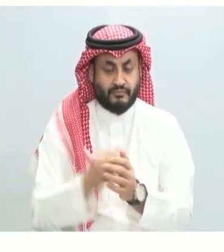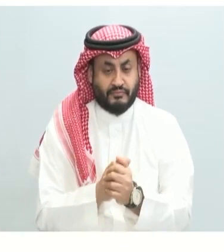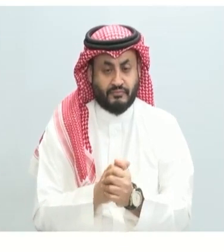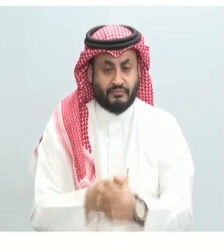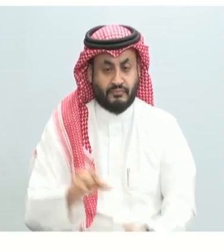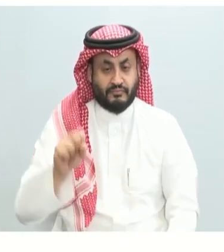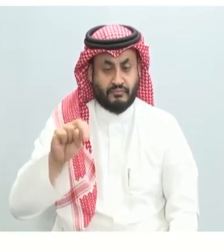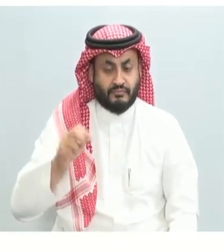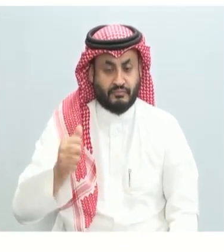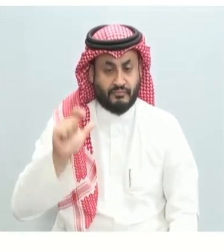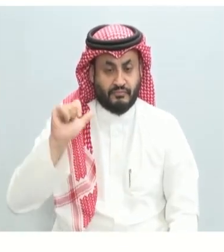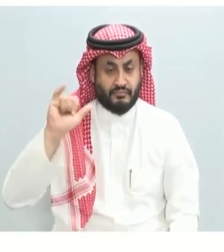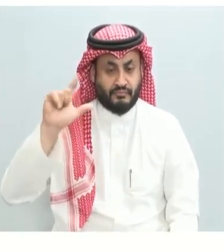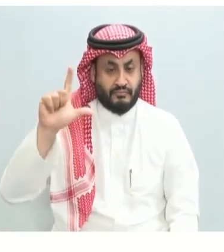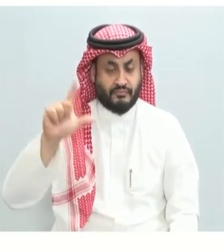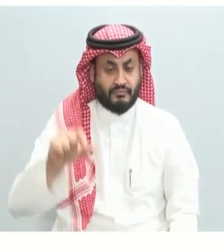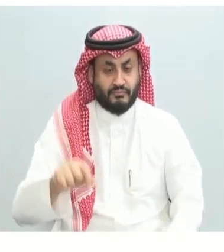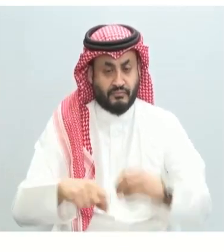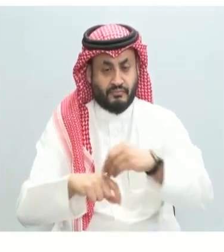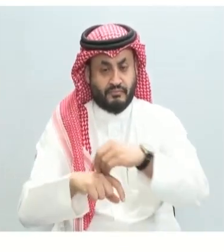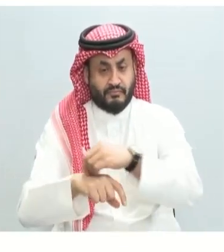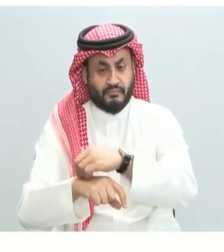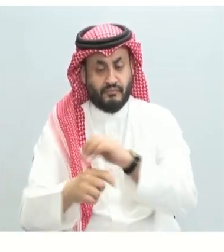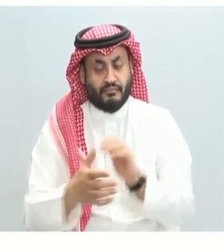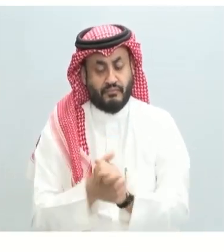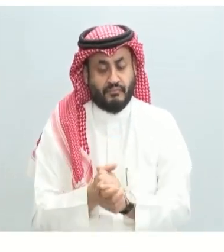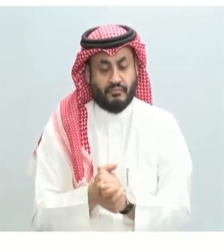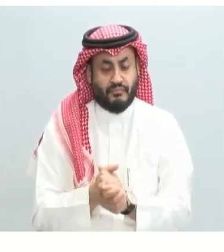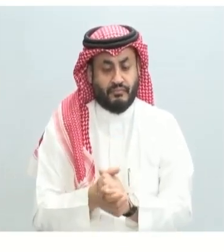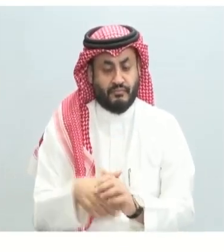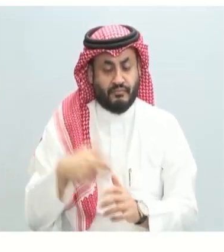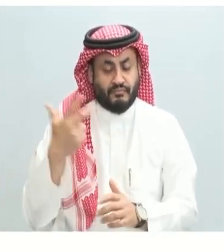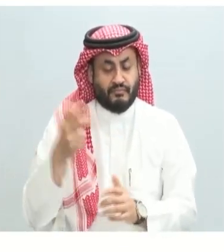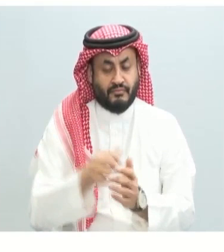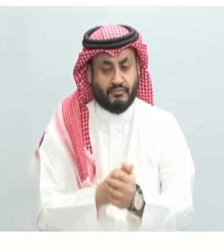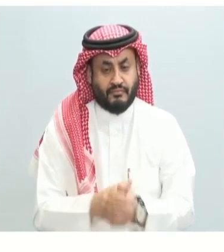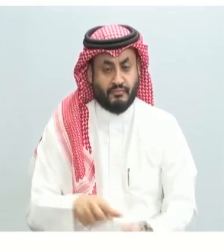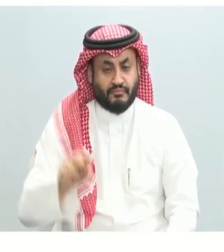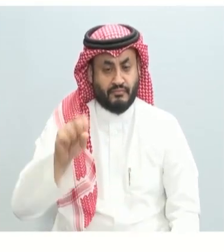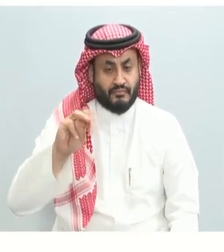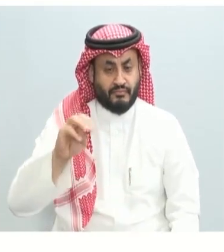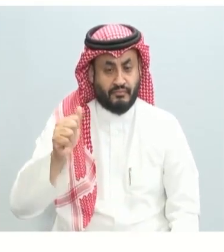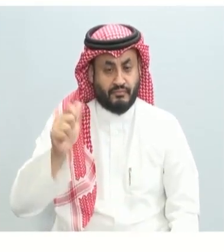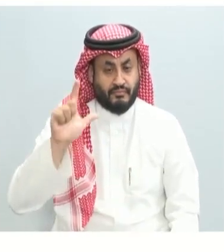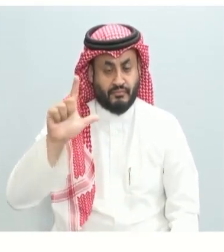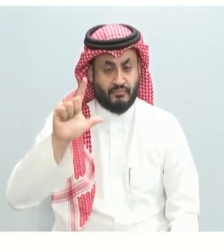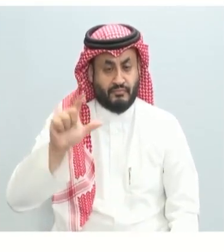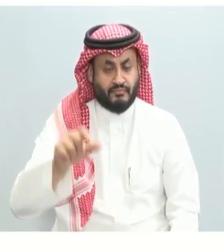word, snail. Snail. And the third one,